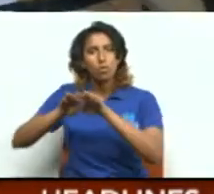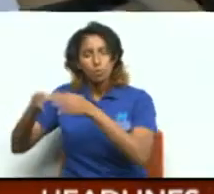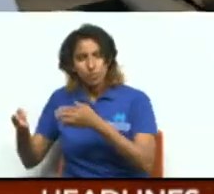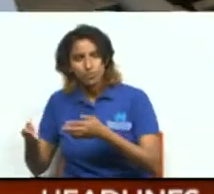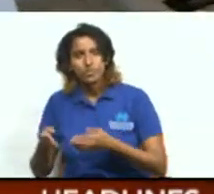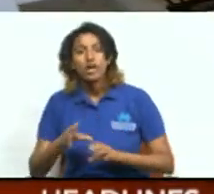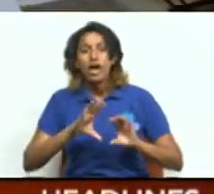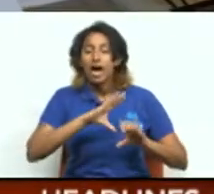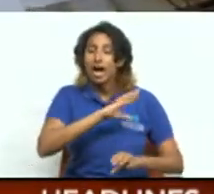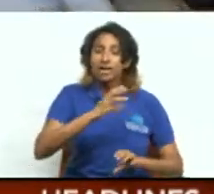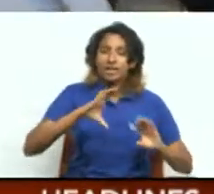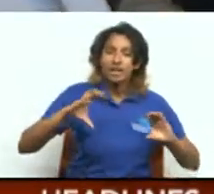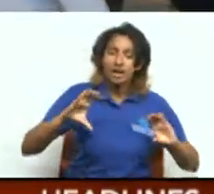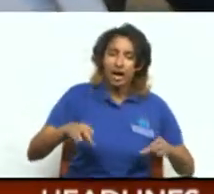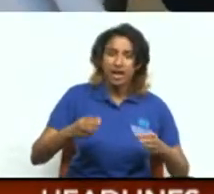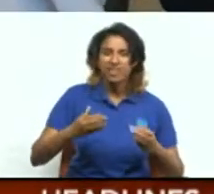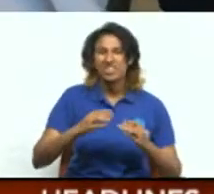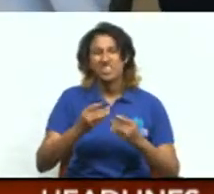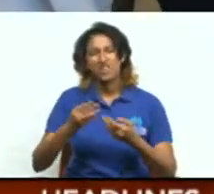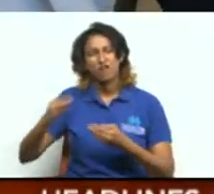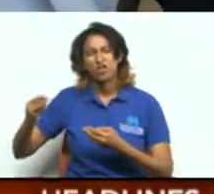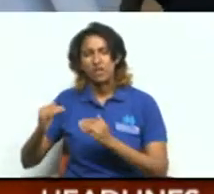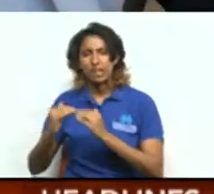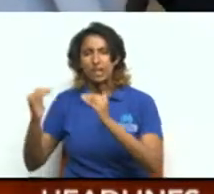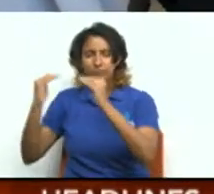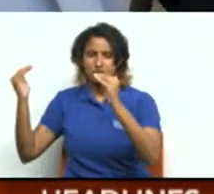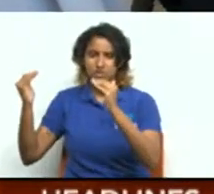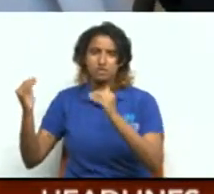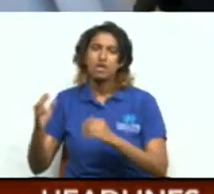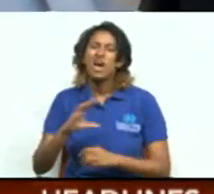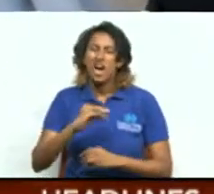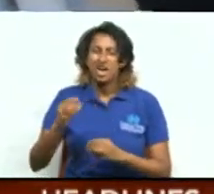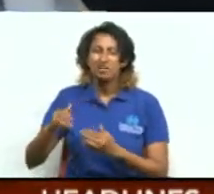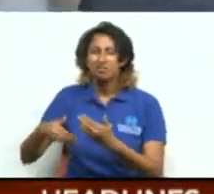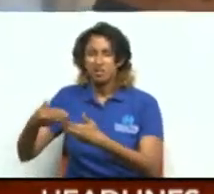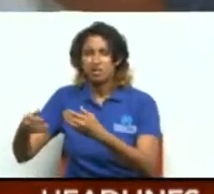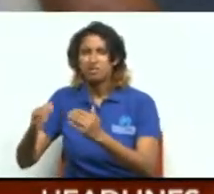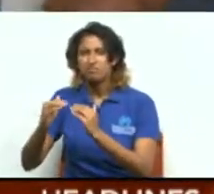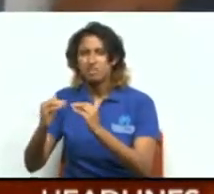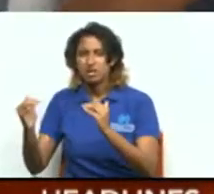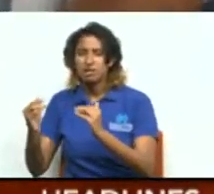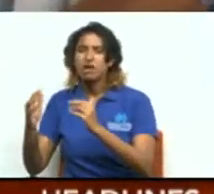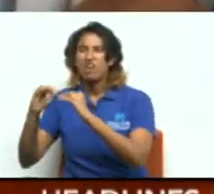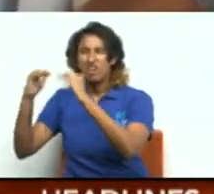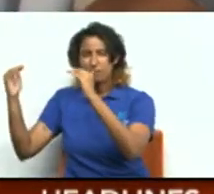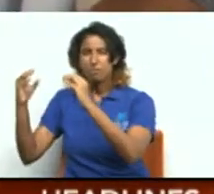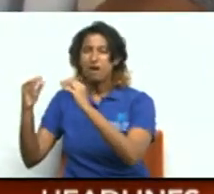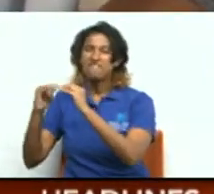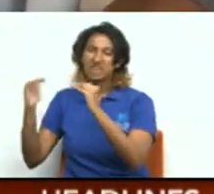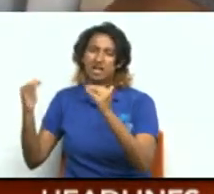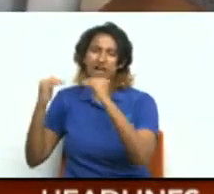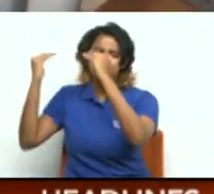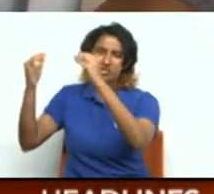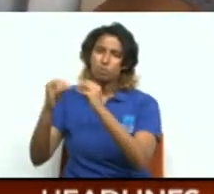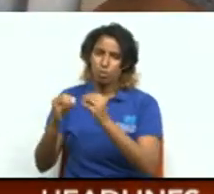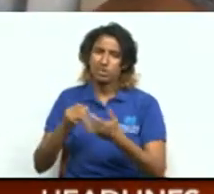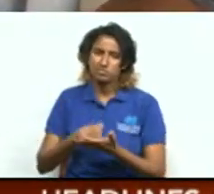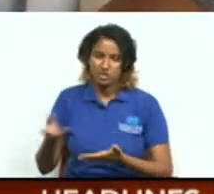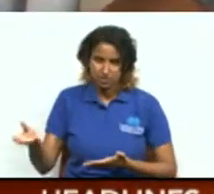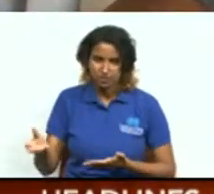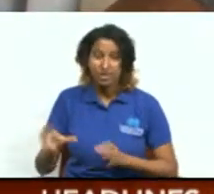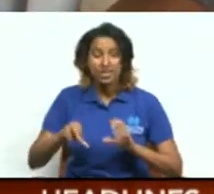is more expensive. And if you want to see more of John and his work, you can follow him on Instagram on JB